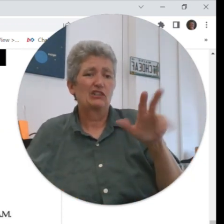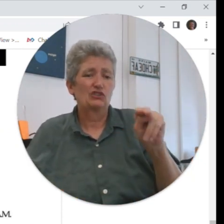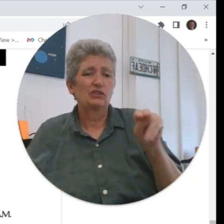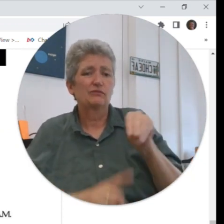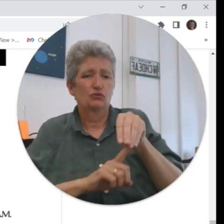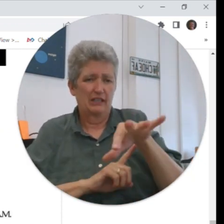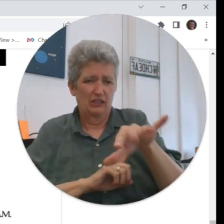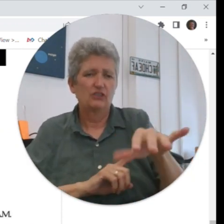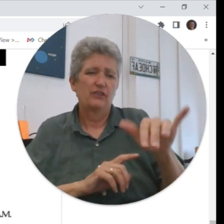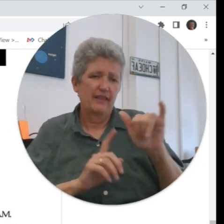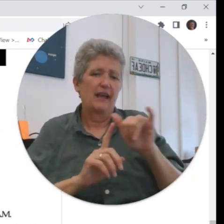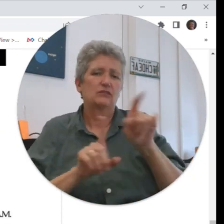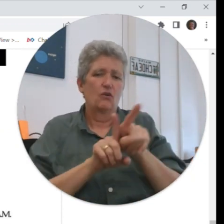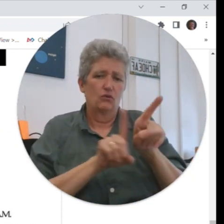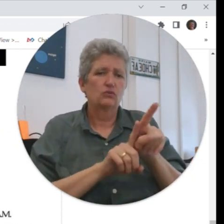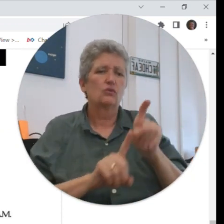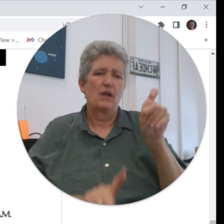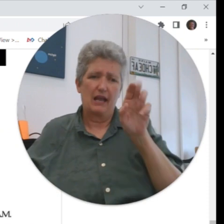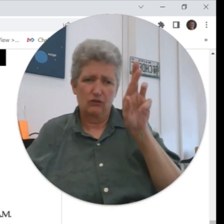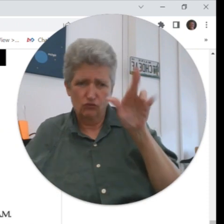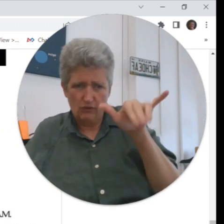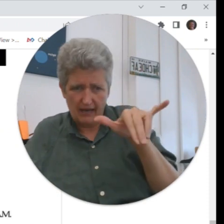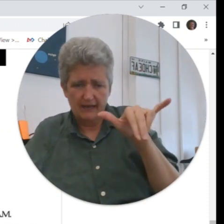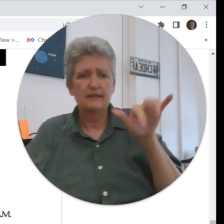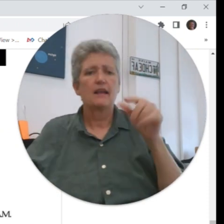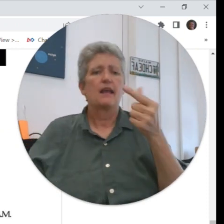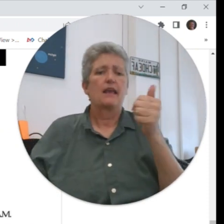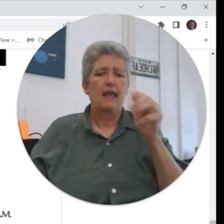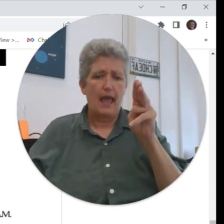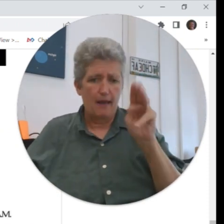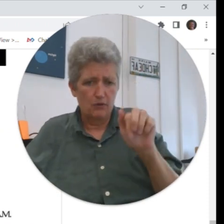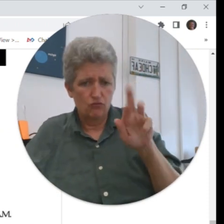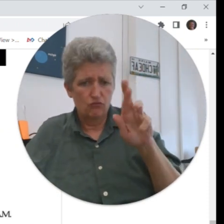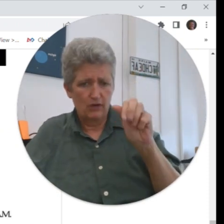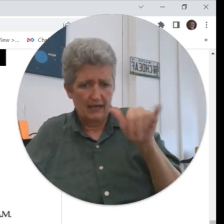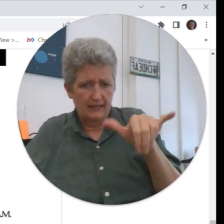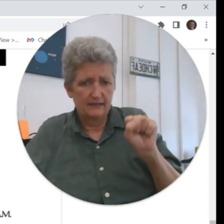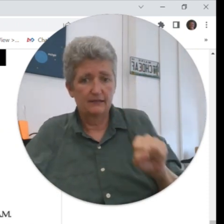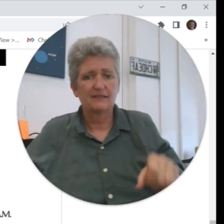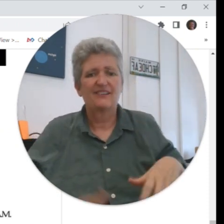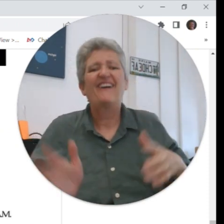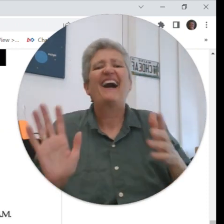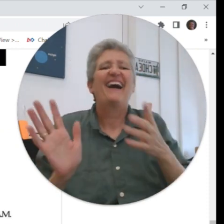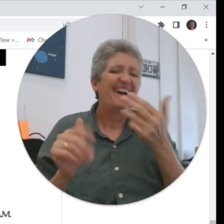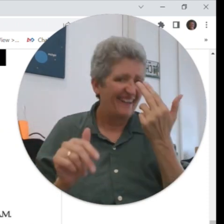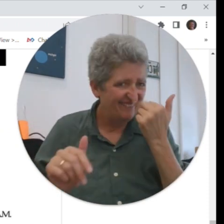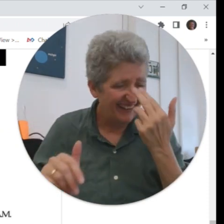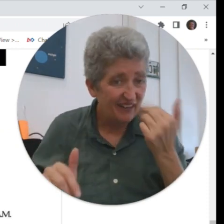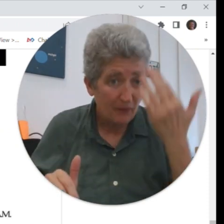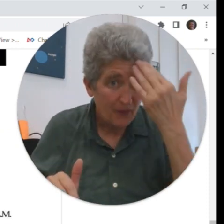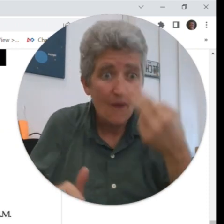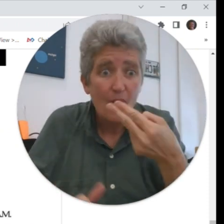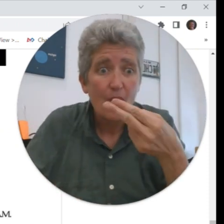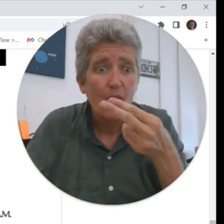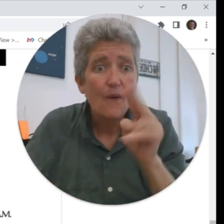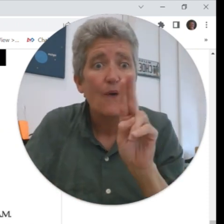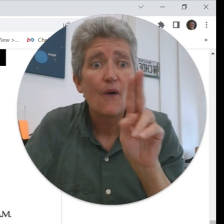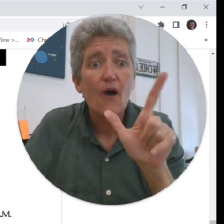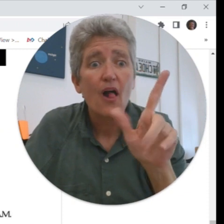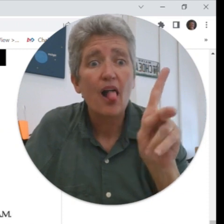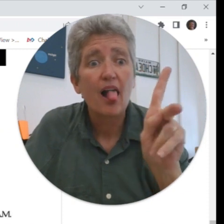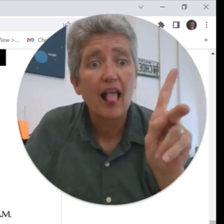Things that destroy cancer as well as cause cancer. Radiation rays can do